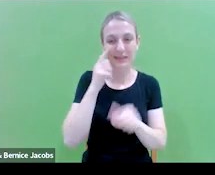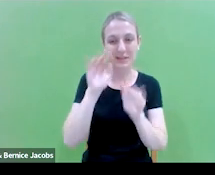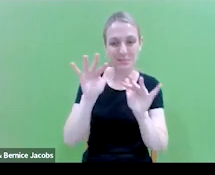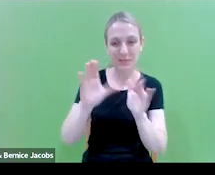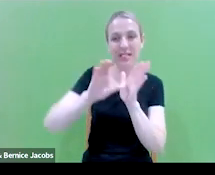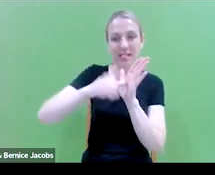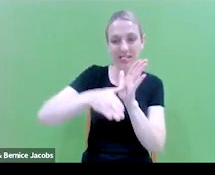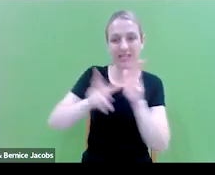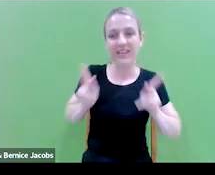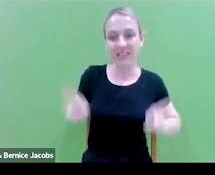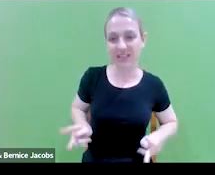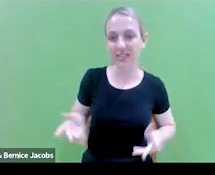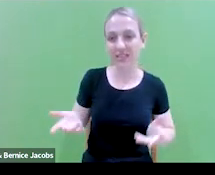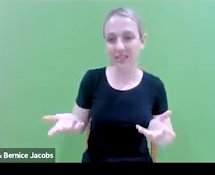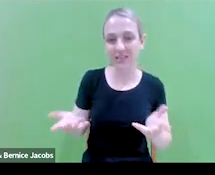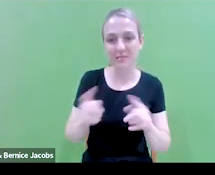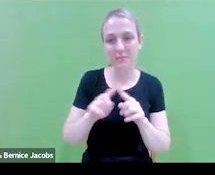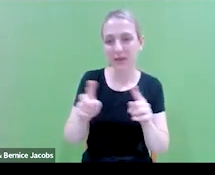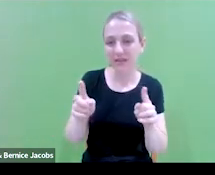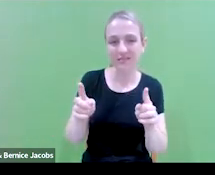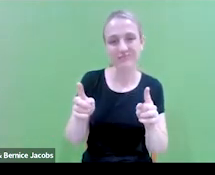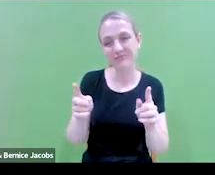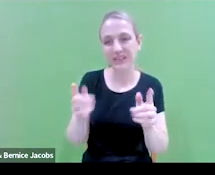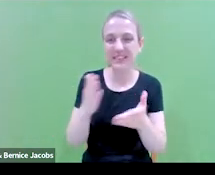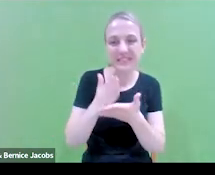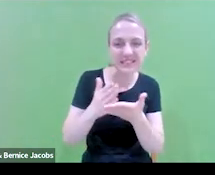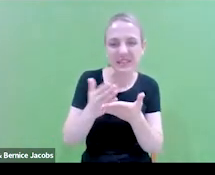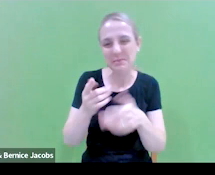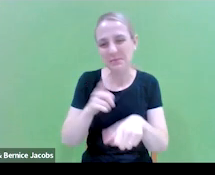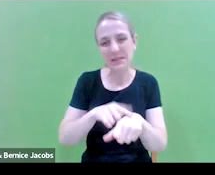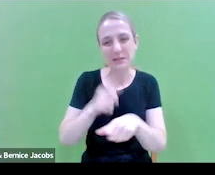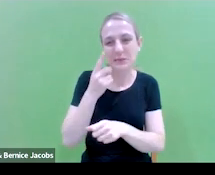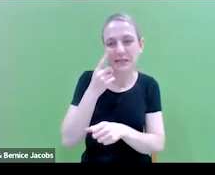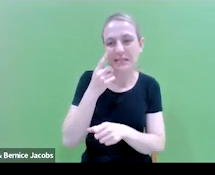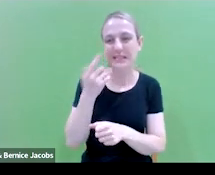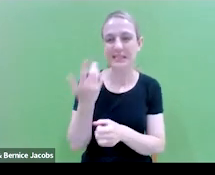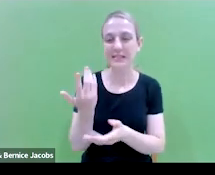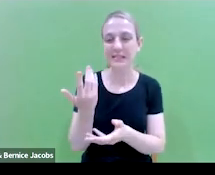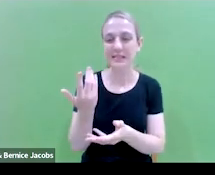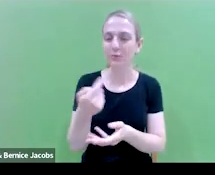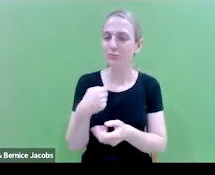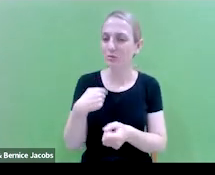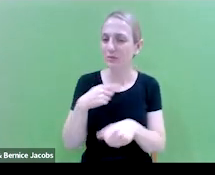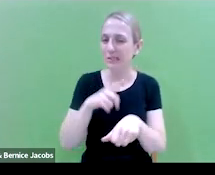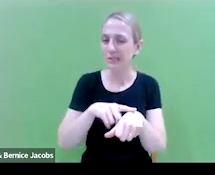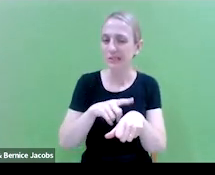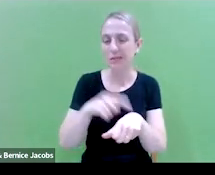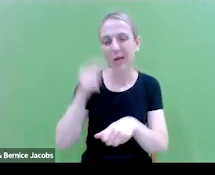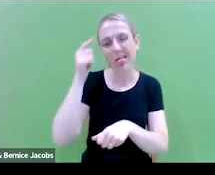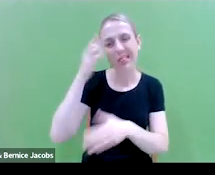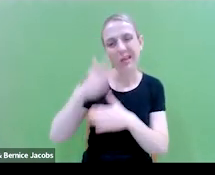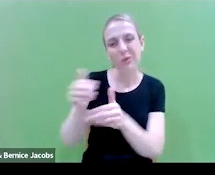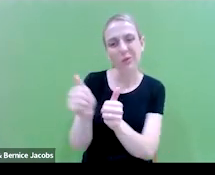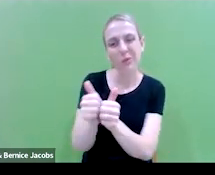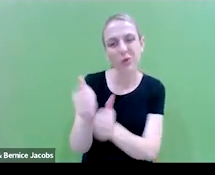are varying degrees of disability, but I think in my time, I've only worked with